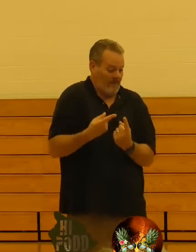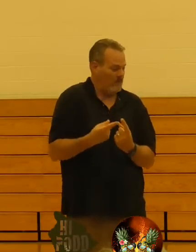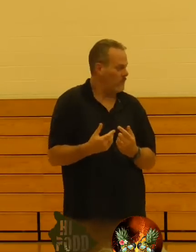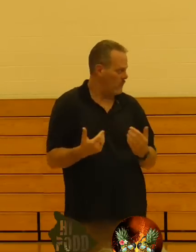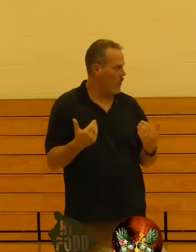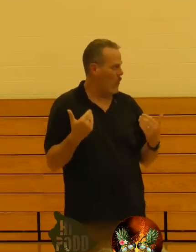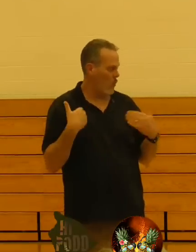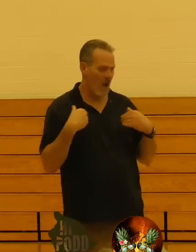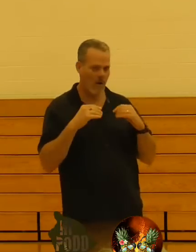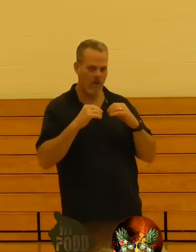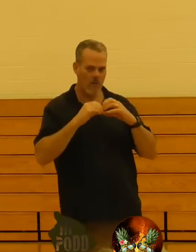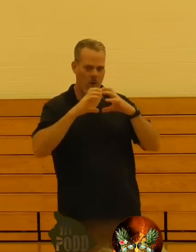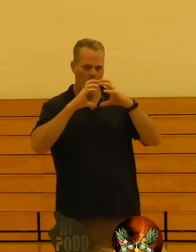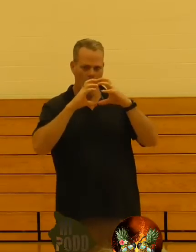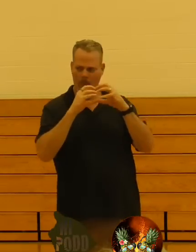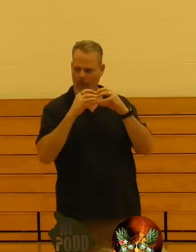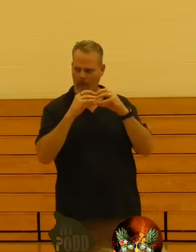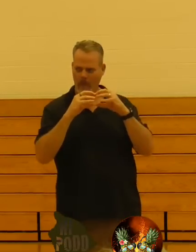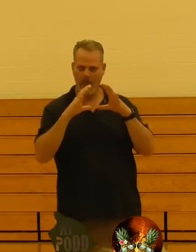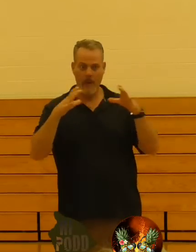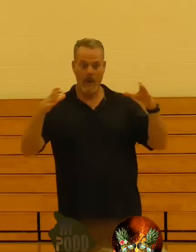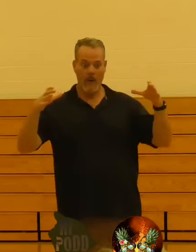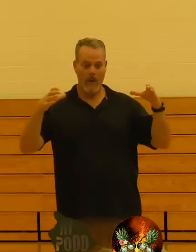a contraction in